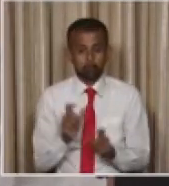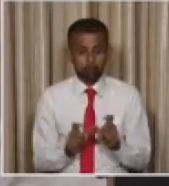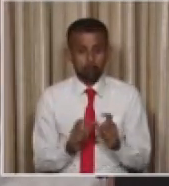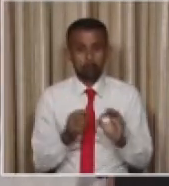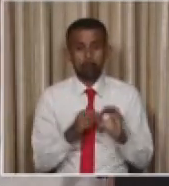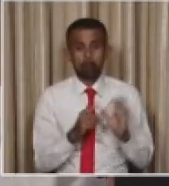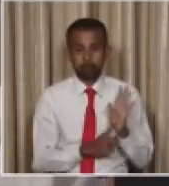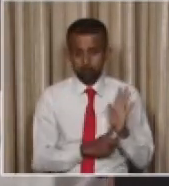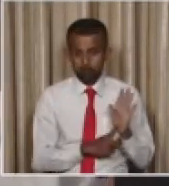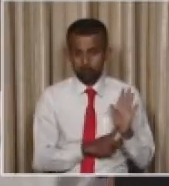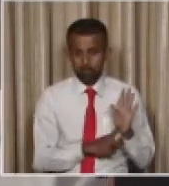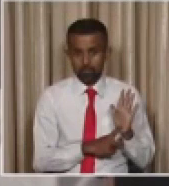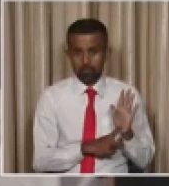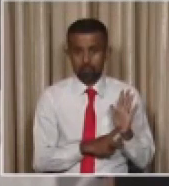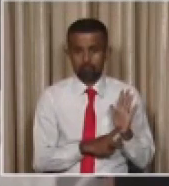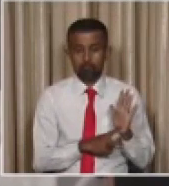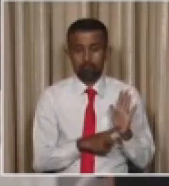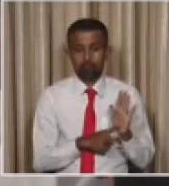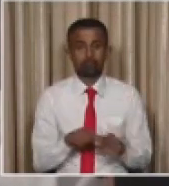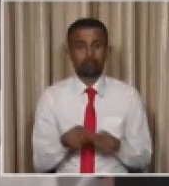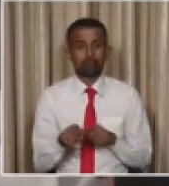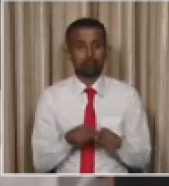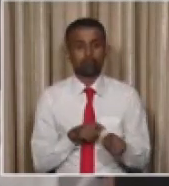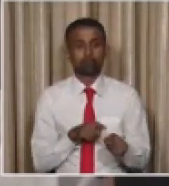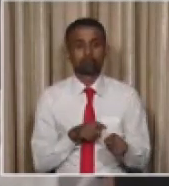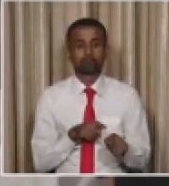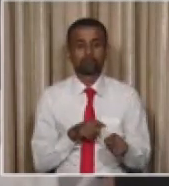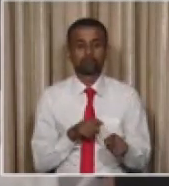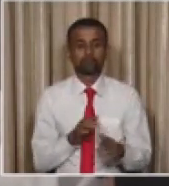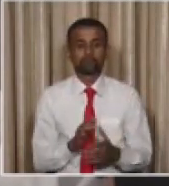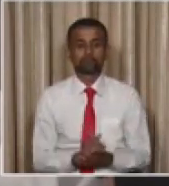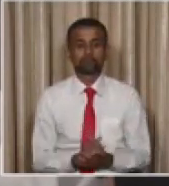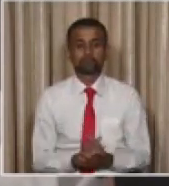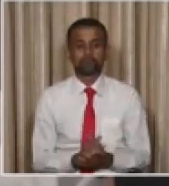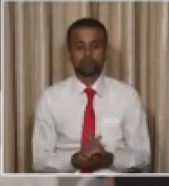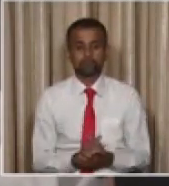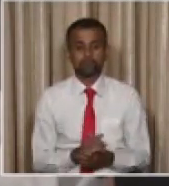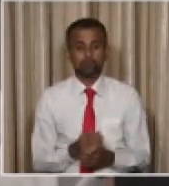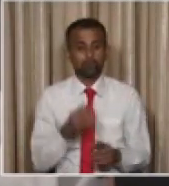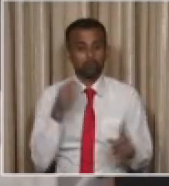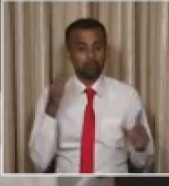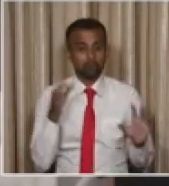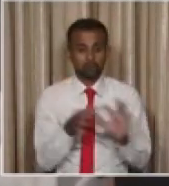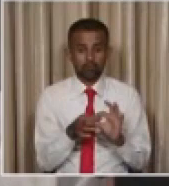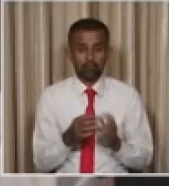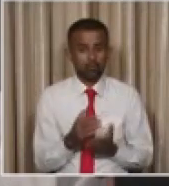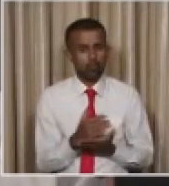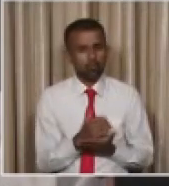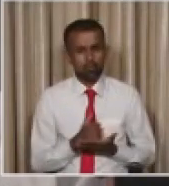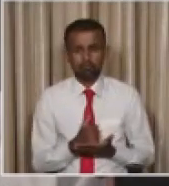goals 5 and a number of women's conventions and agreement that we have signed more than that in